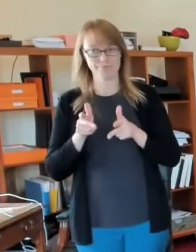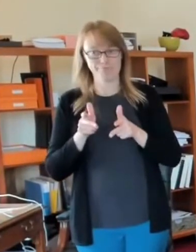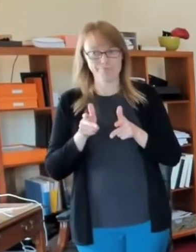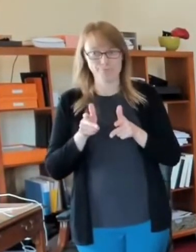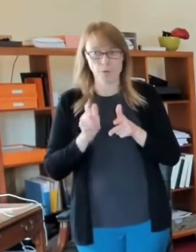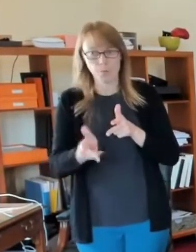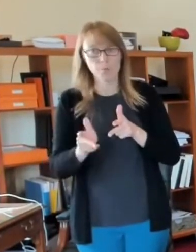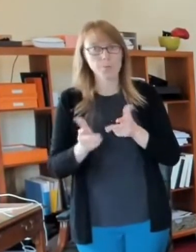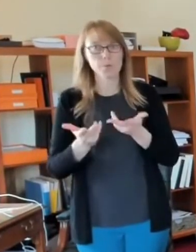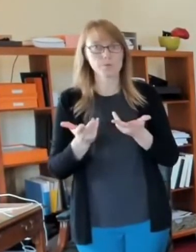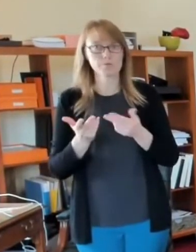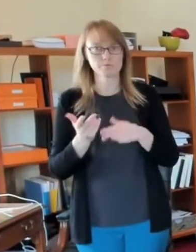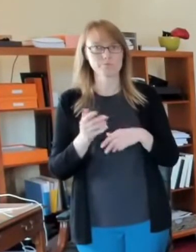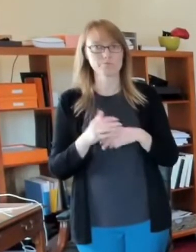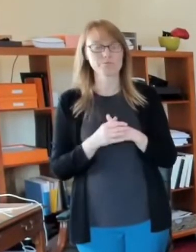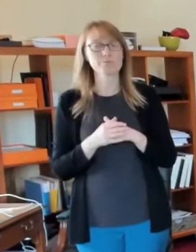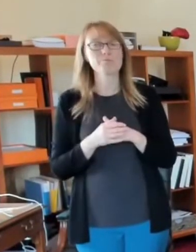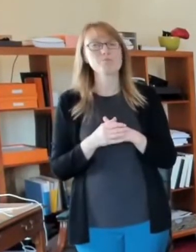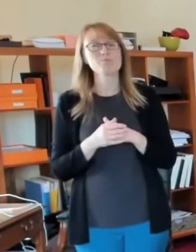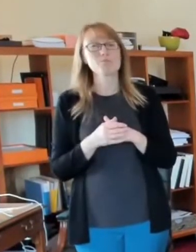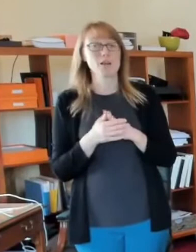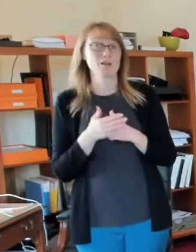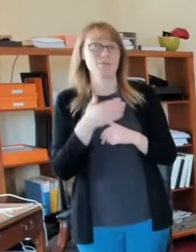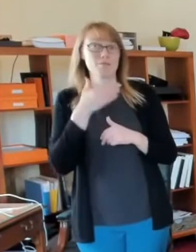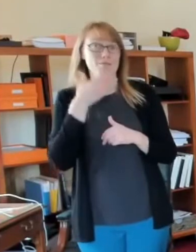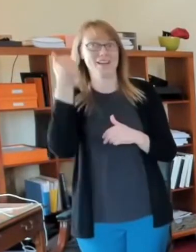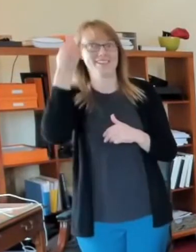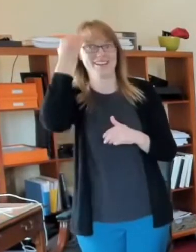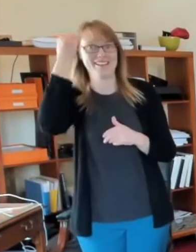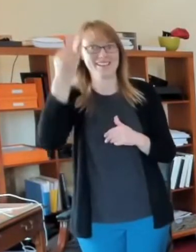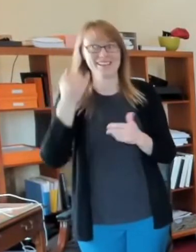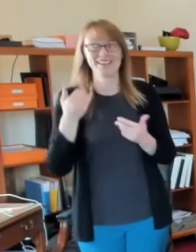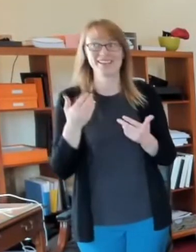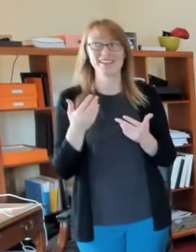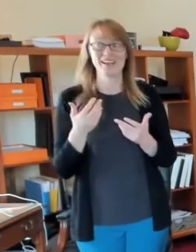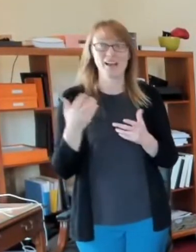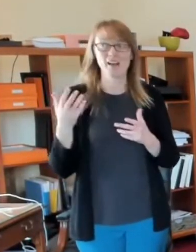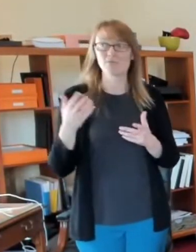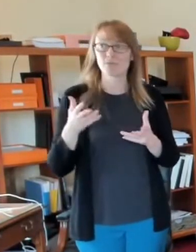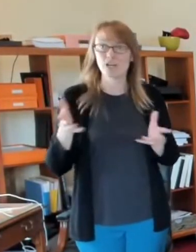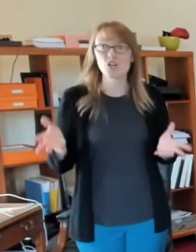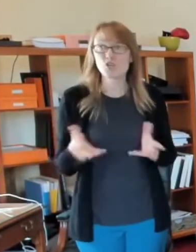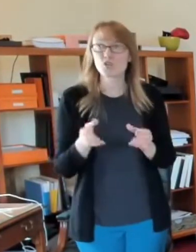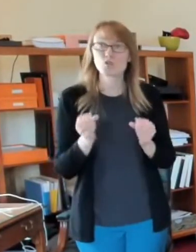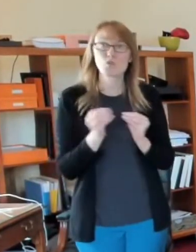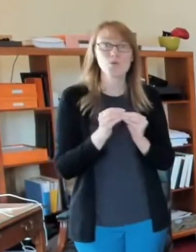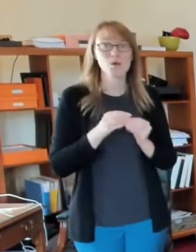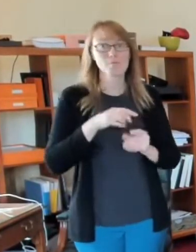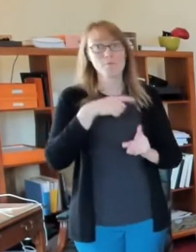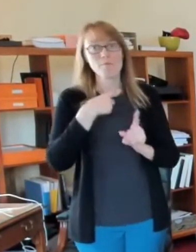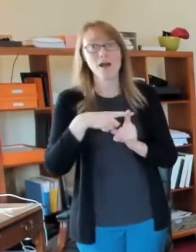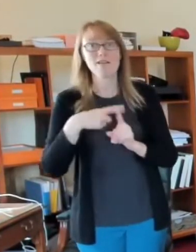more good activities going on downtown, but the fact that we don't have ball games right now, we don't have